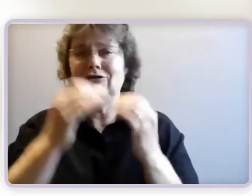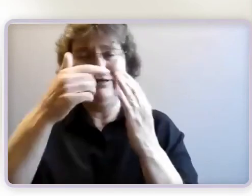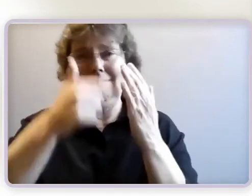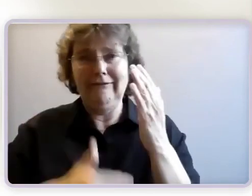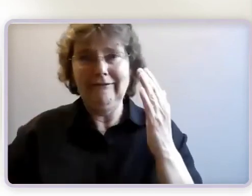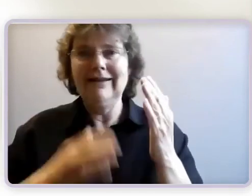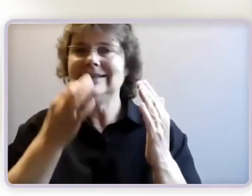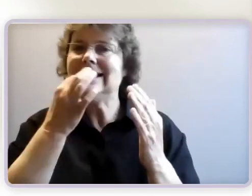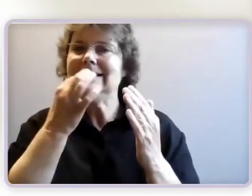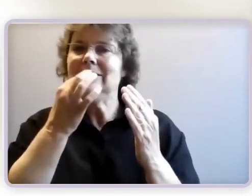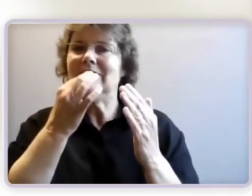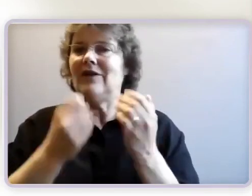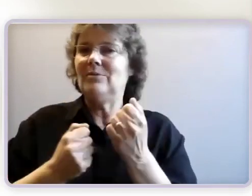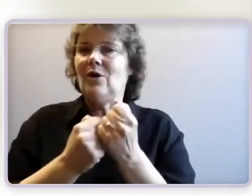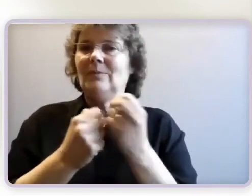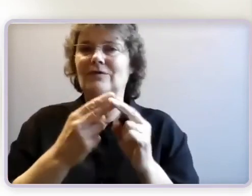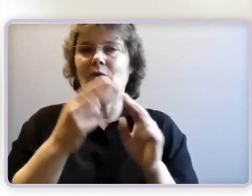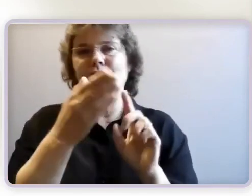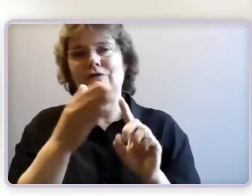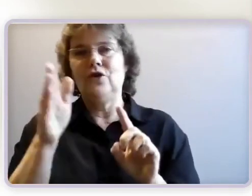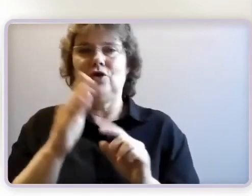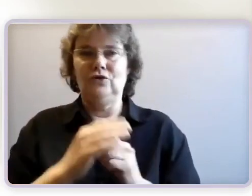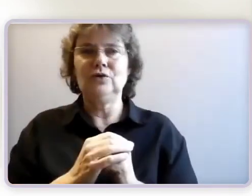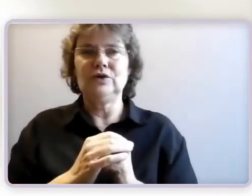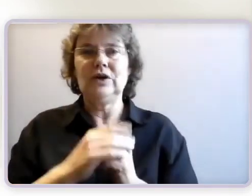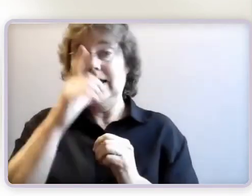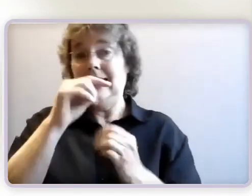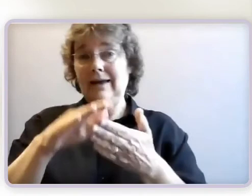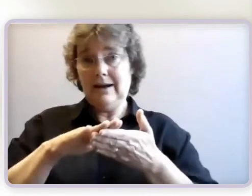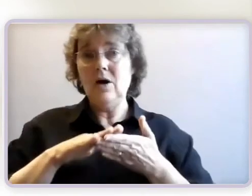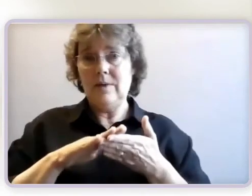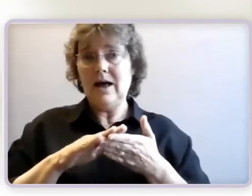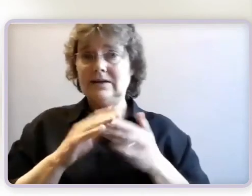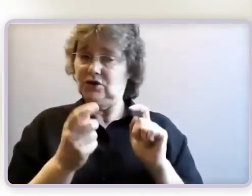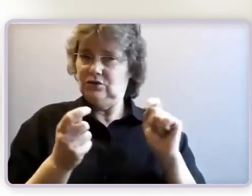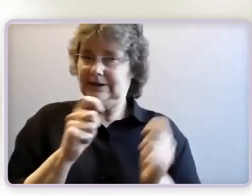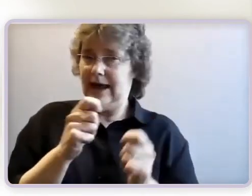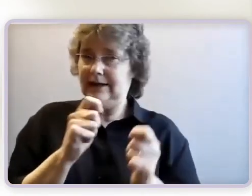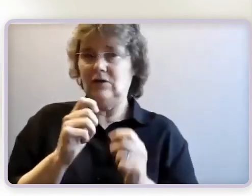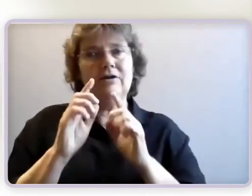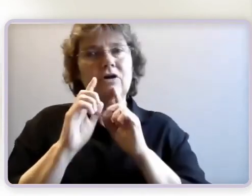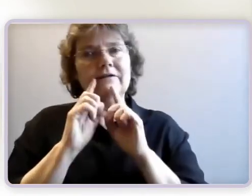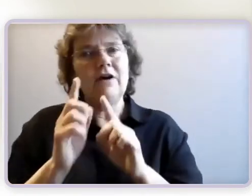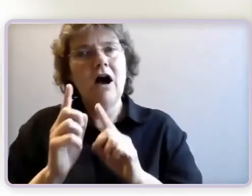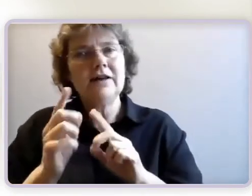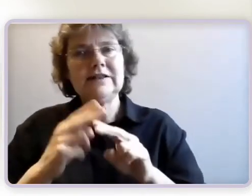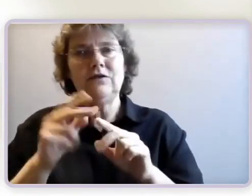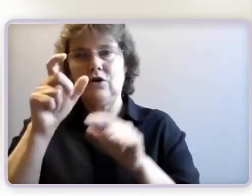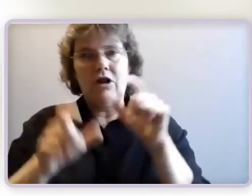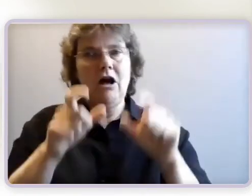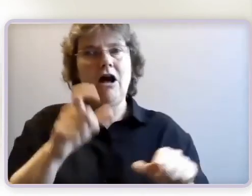It can also assist us to tailor our advice to clients based on the different questions in the checklist.